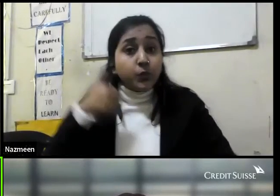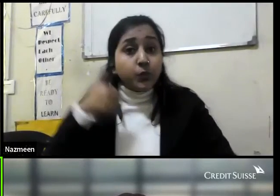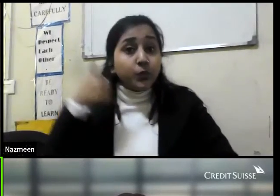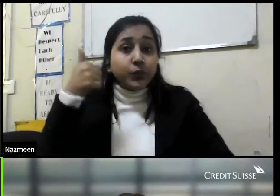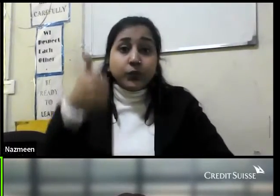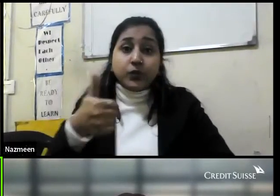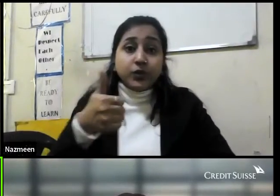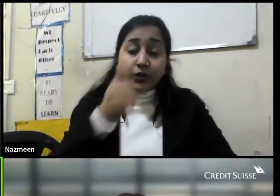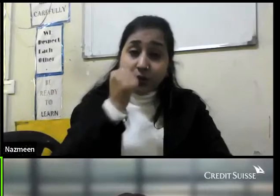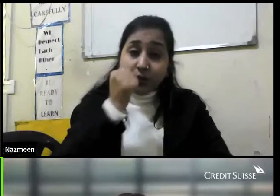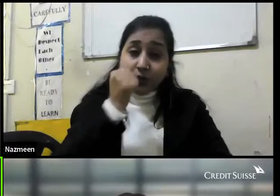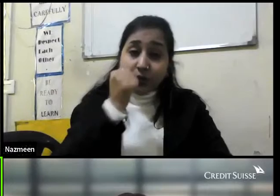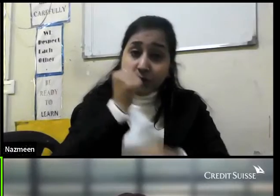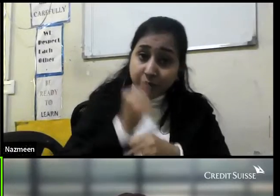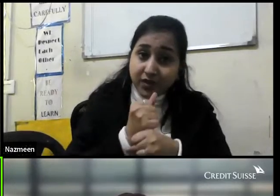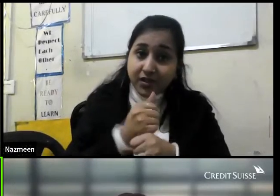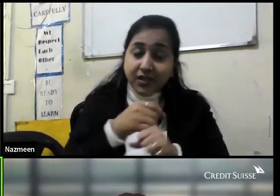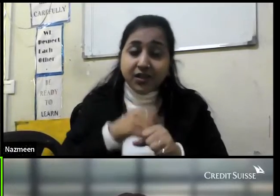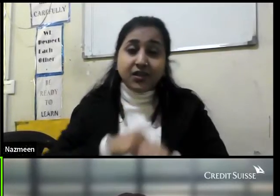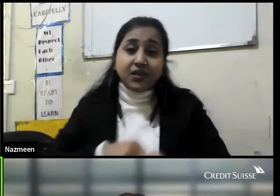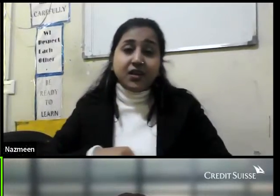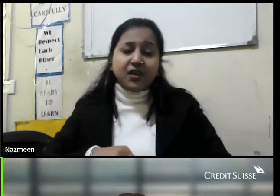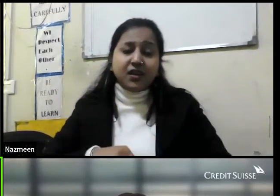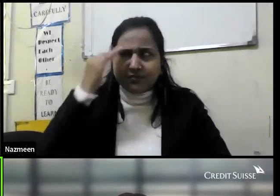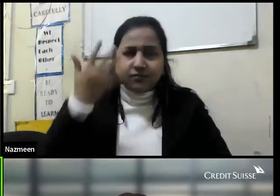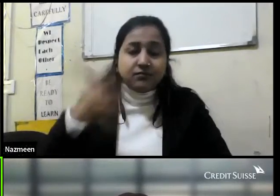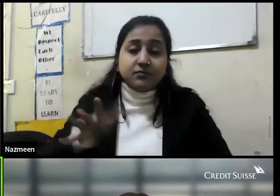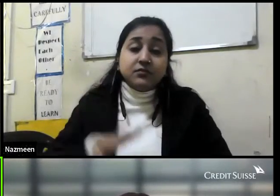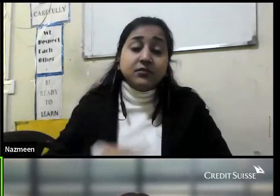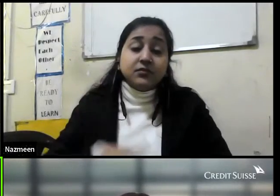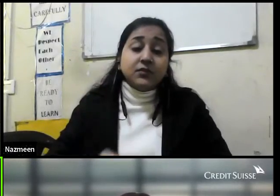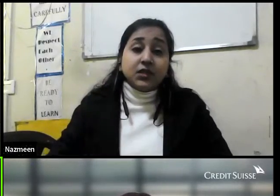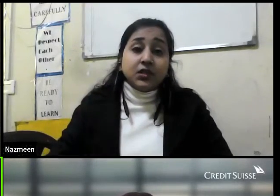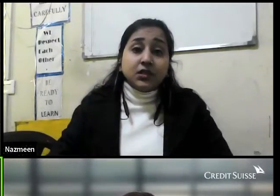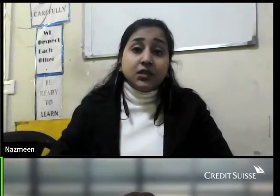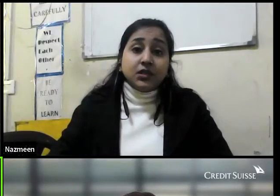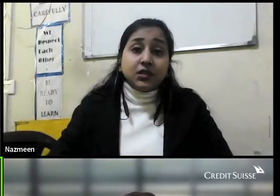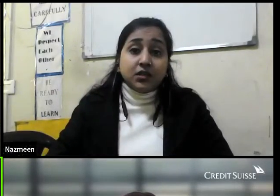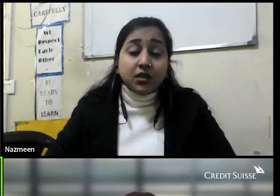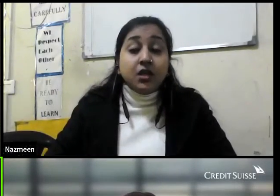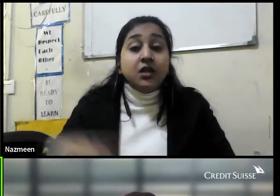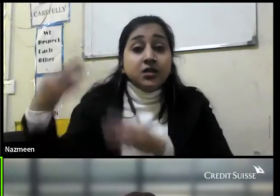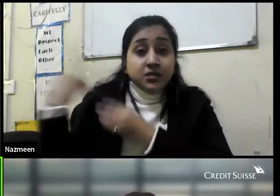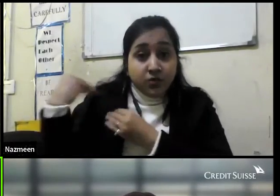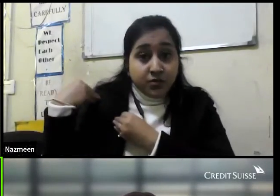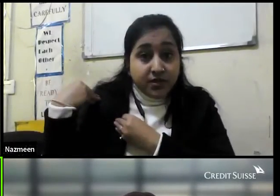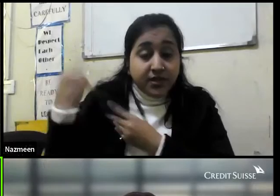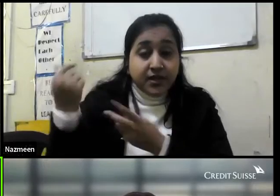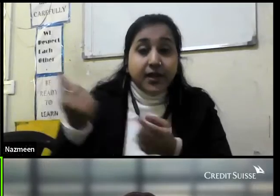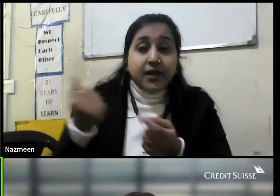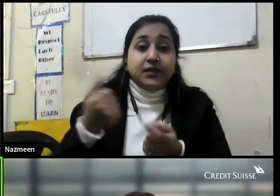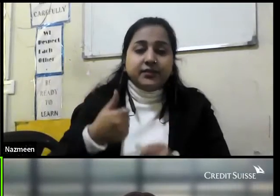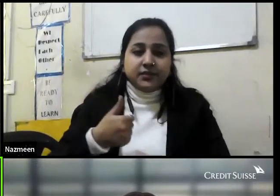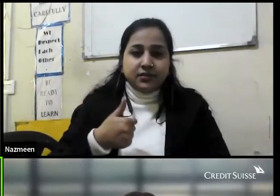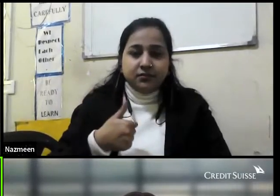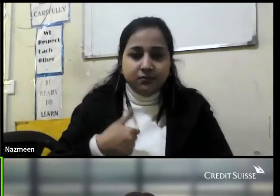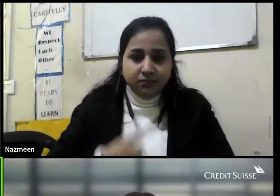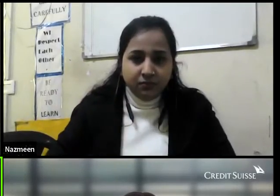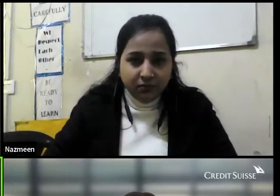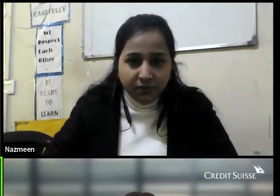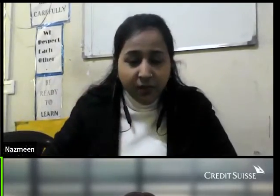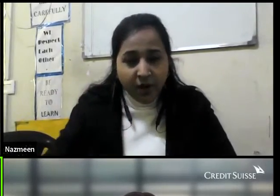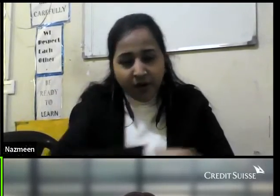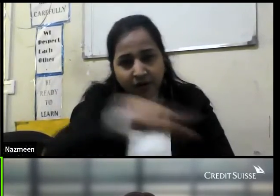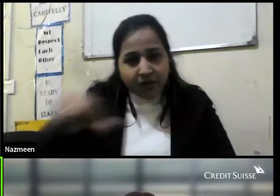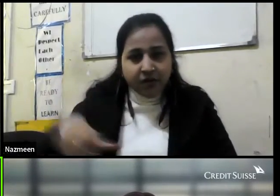UP or NDA, I don't care, to make us responsible, sensitive. You have to coexist, and every member of the